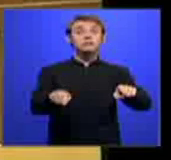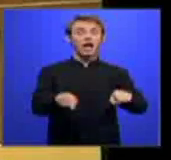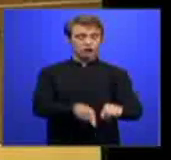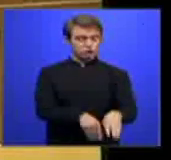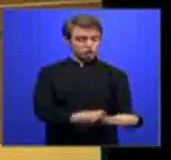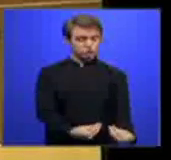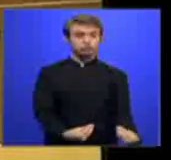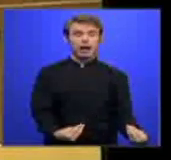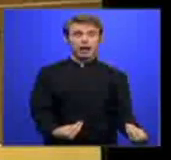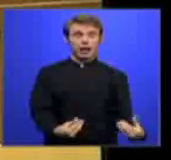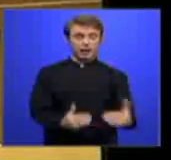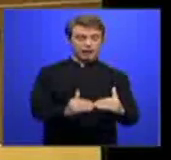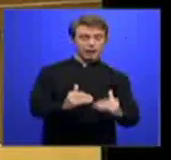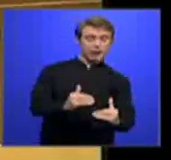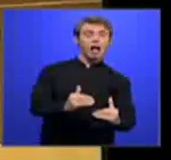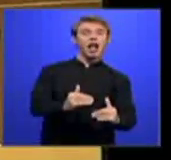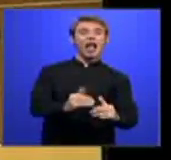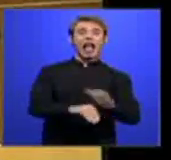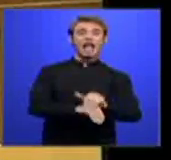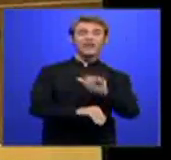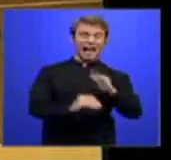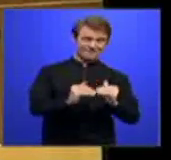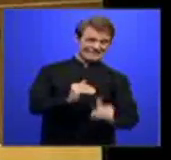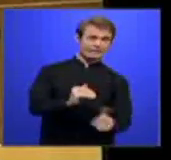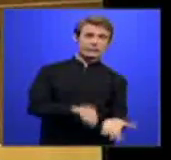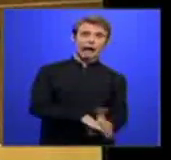under 5 mortality.